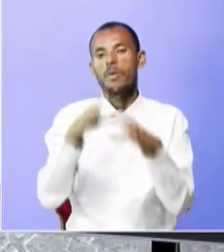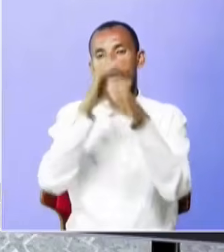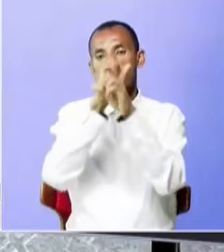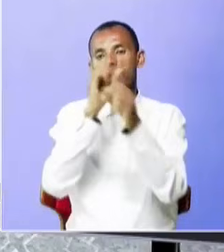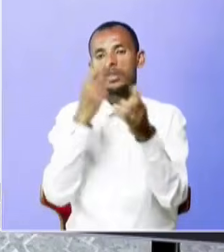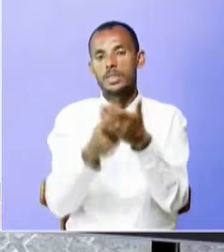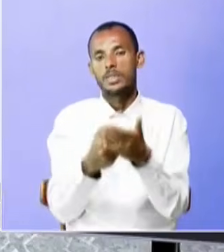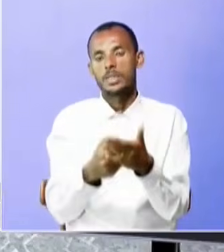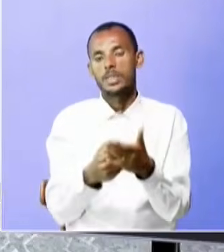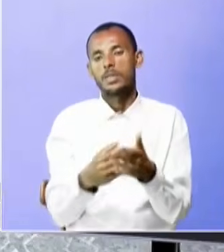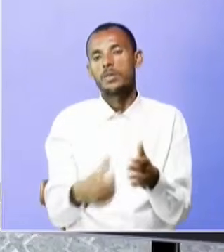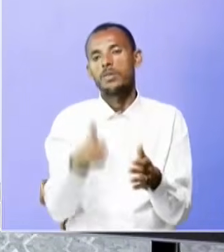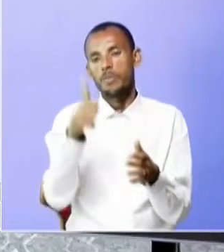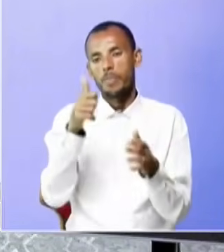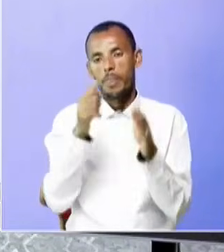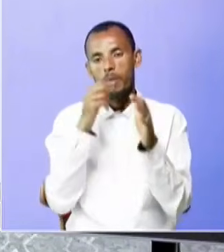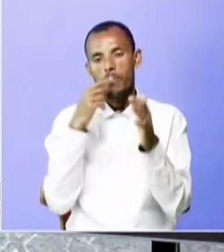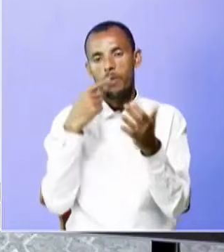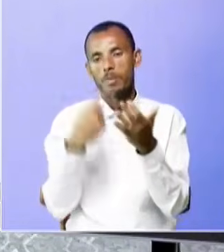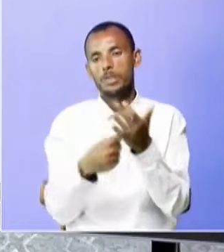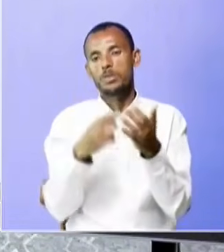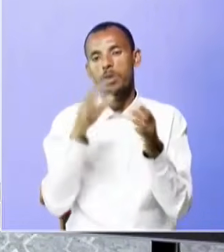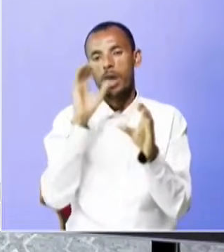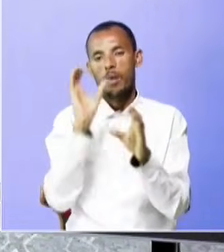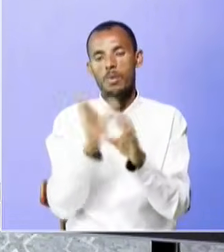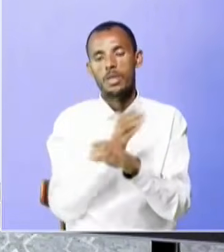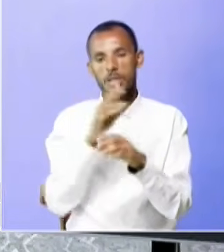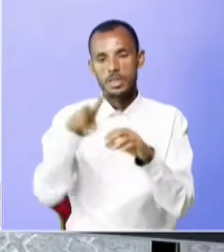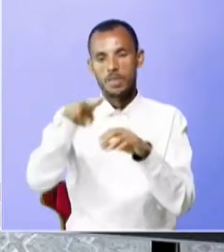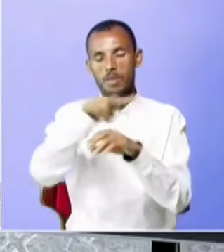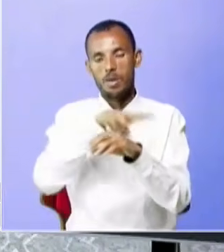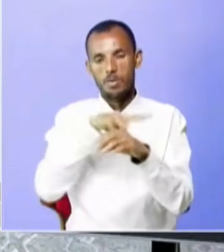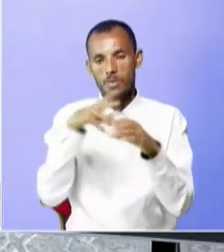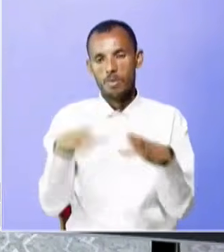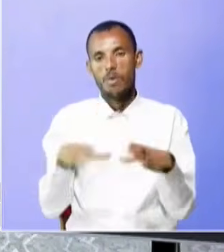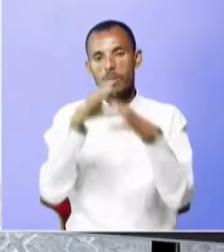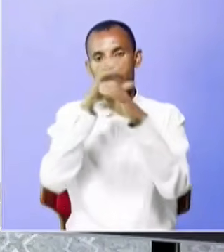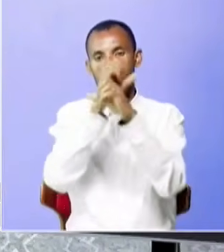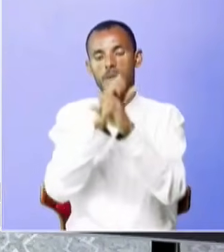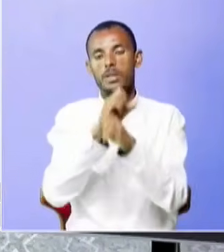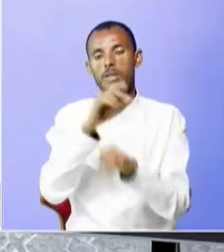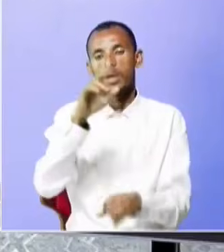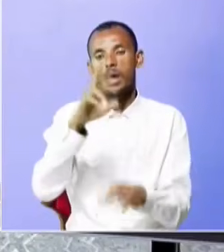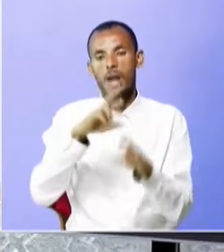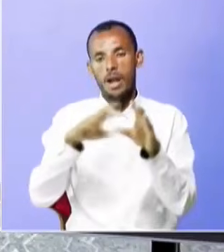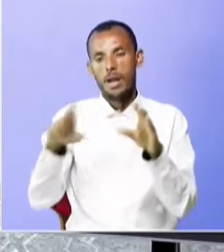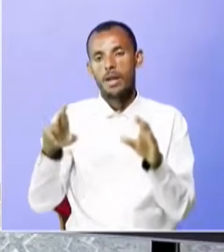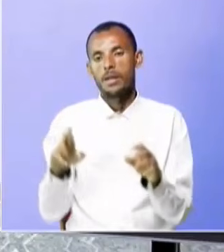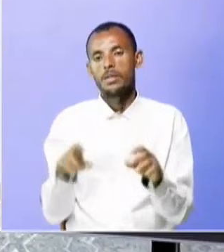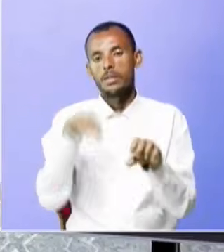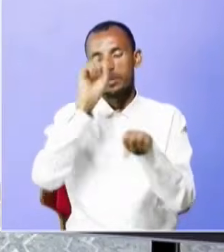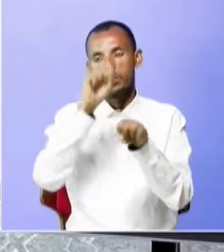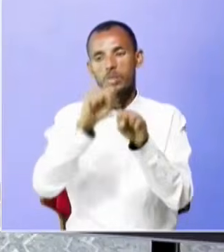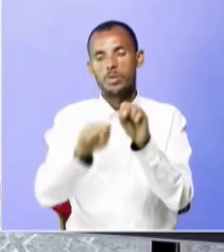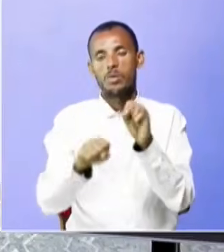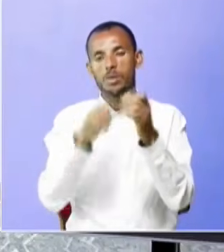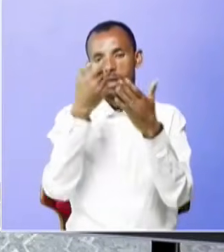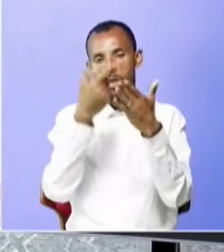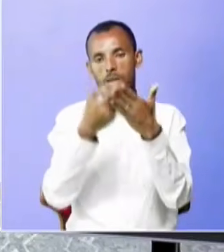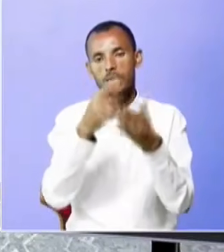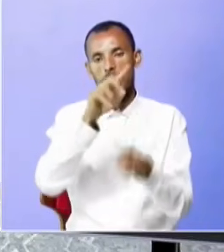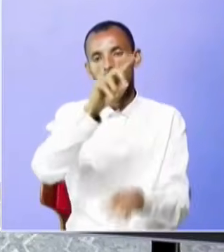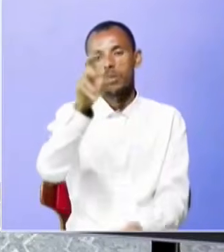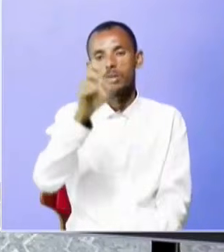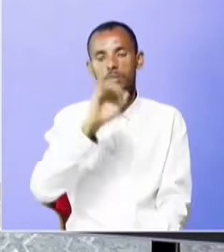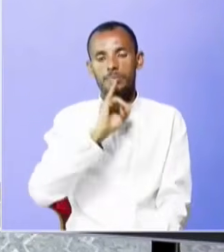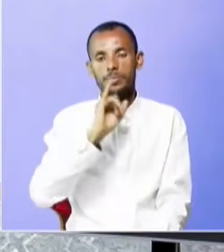key information to calculate the volume of a cone in terms of R. Okay, so here the question